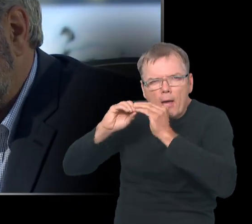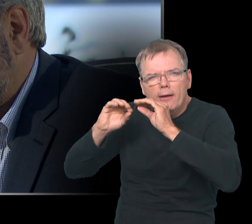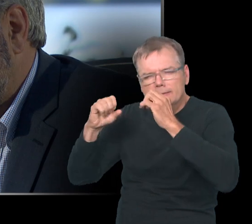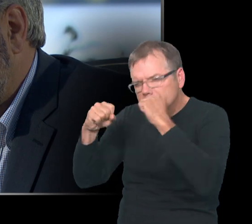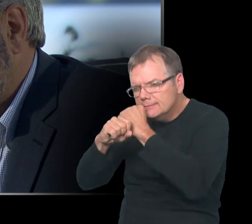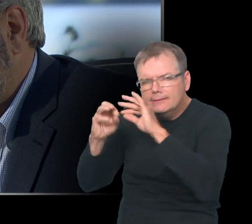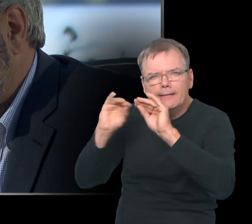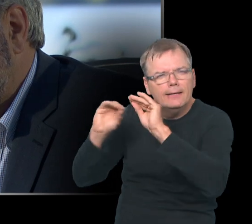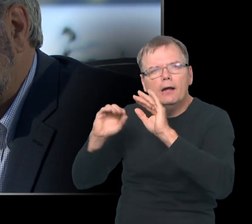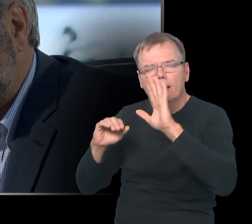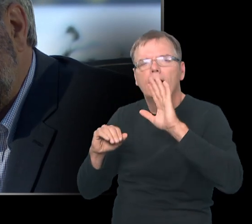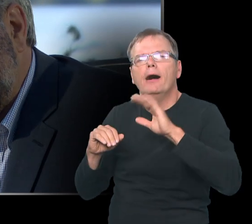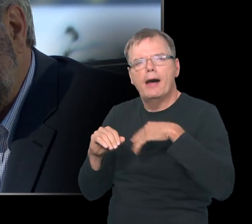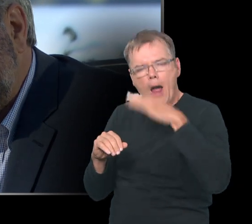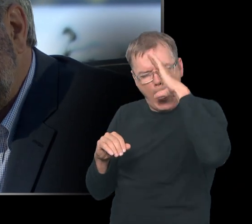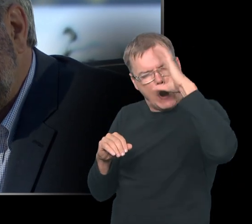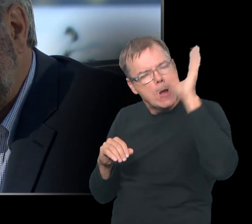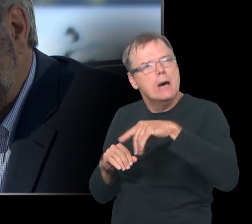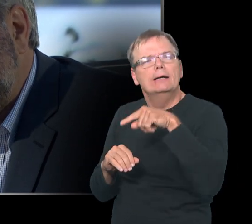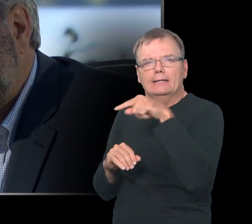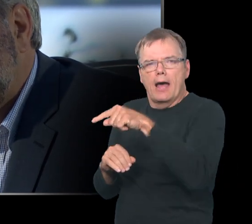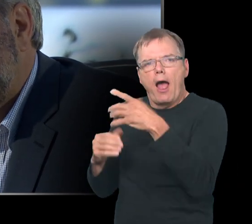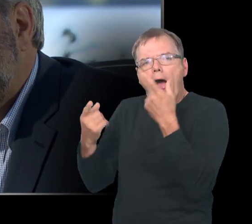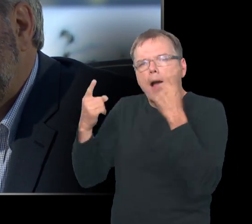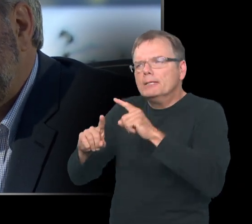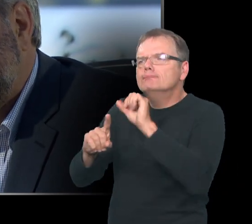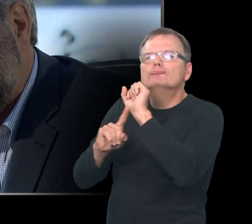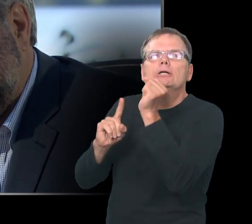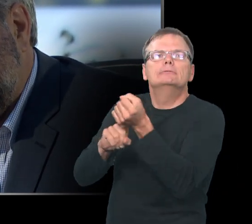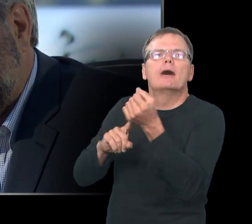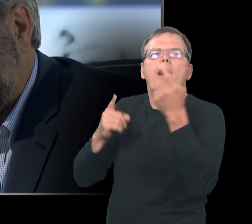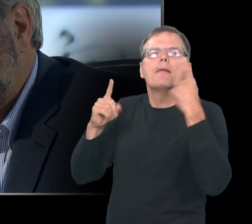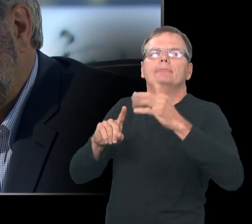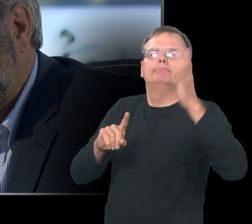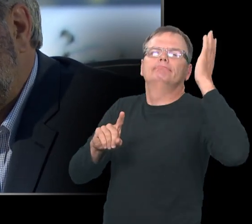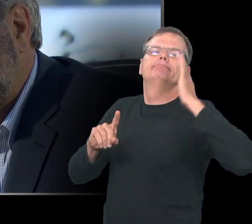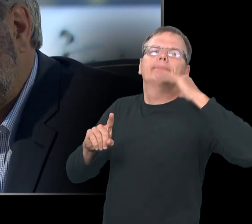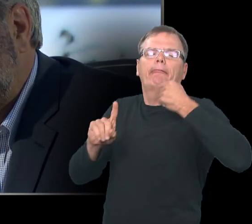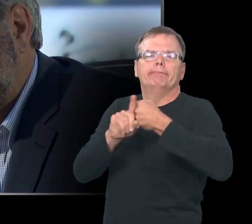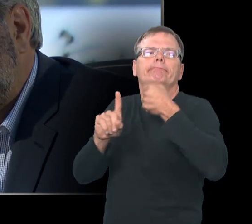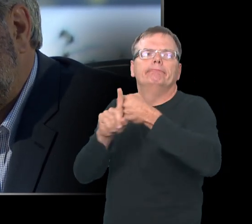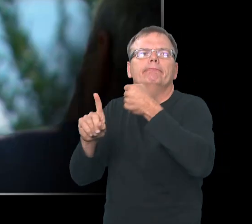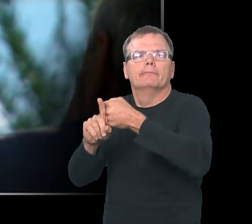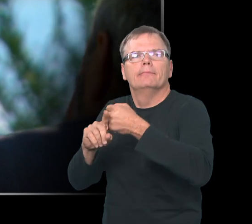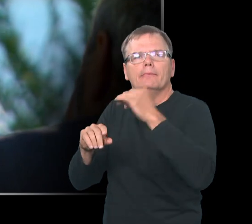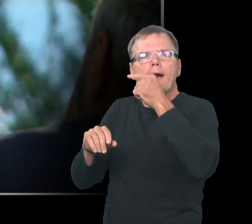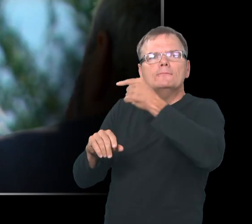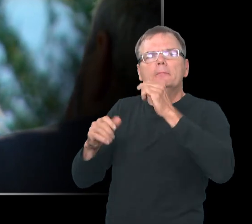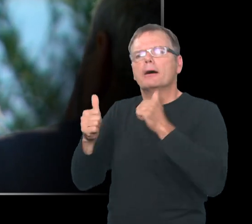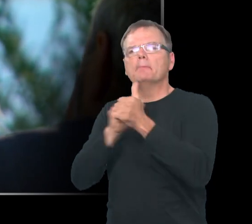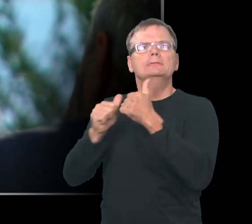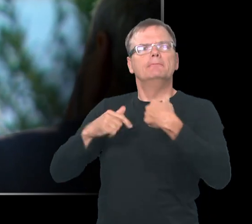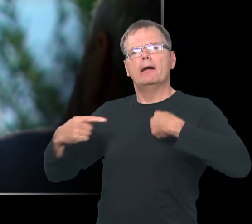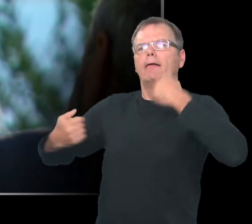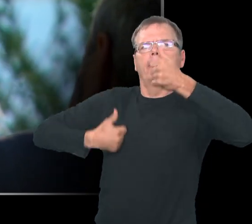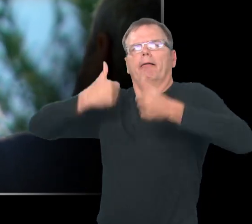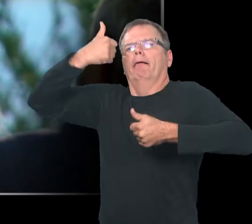know. There have been instances in the past where governments have tried to hold on. It also raises the question